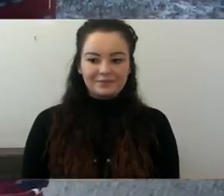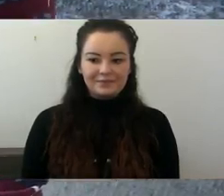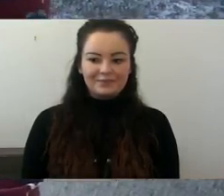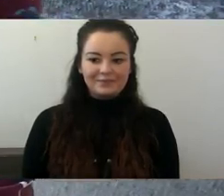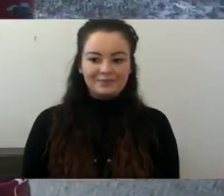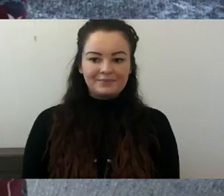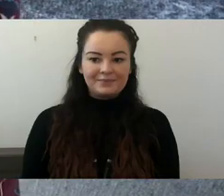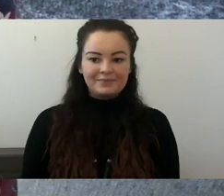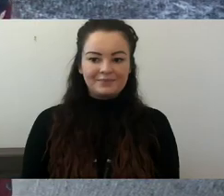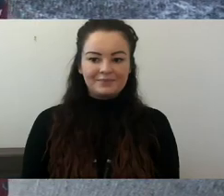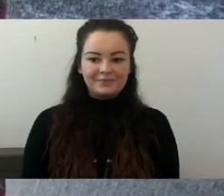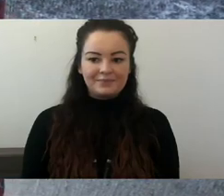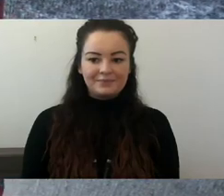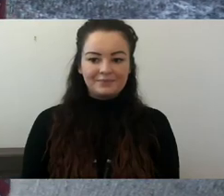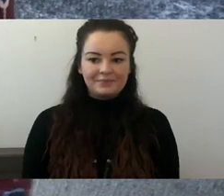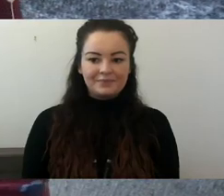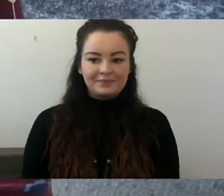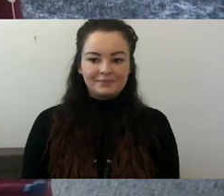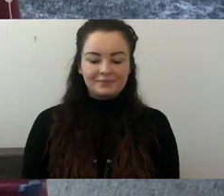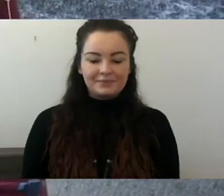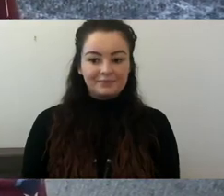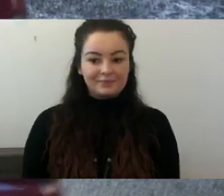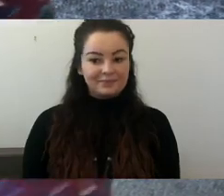There we go.